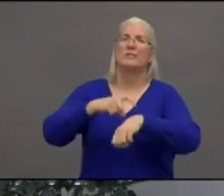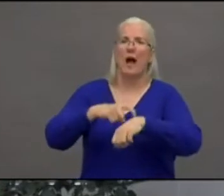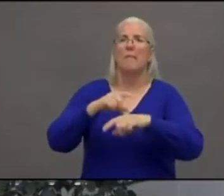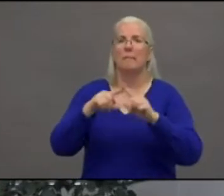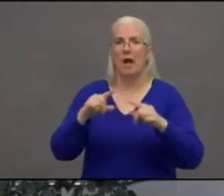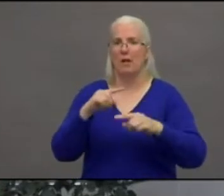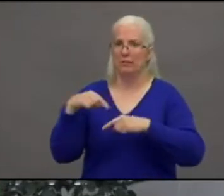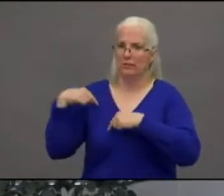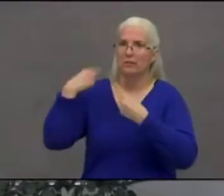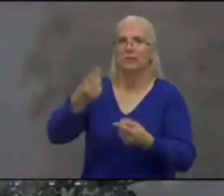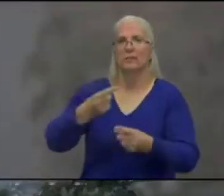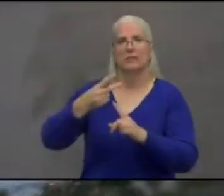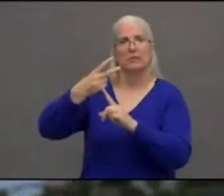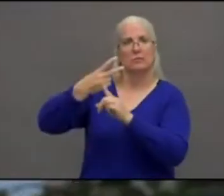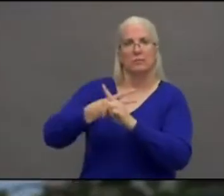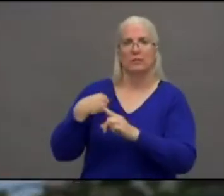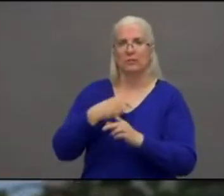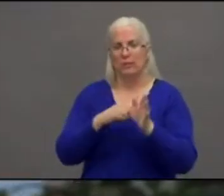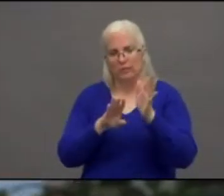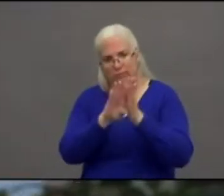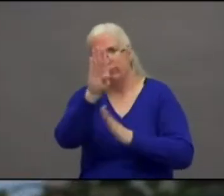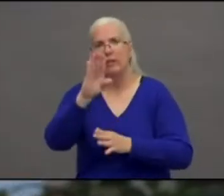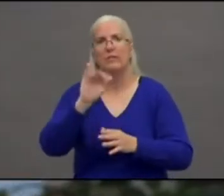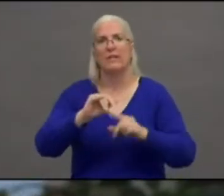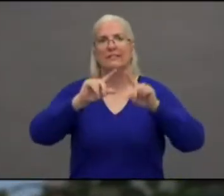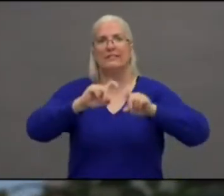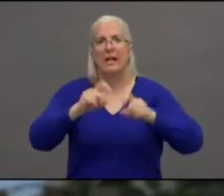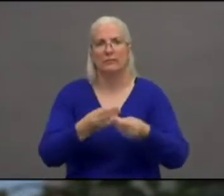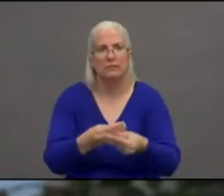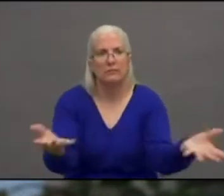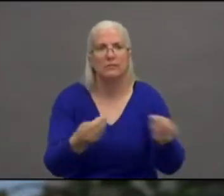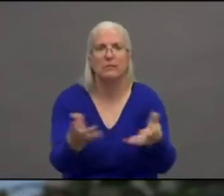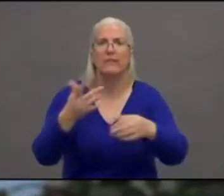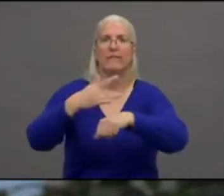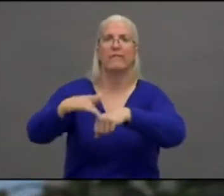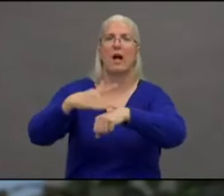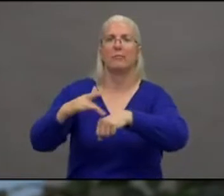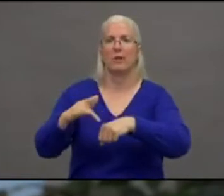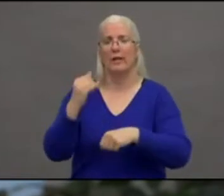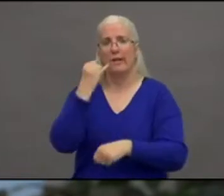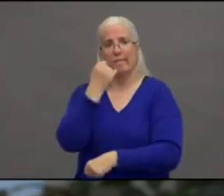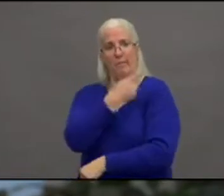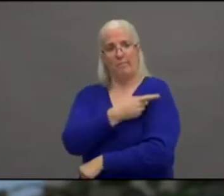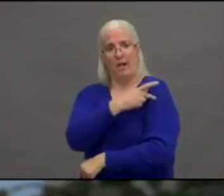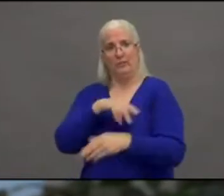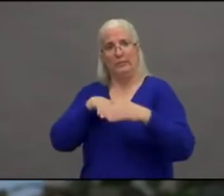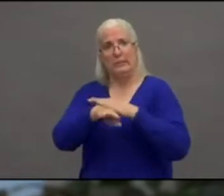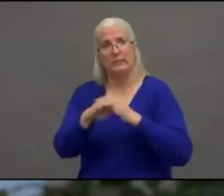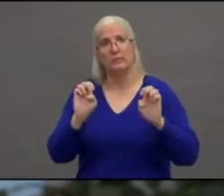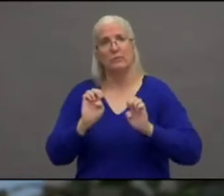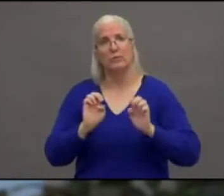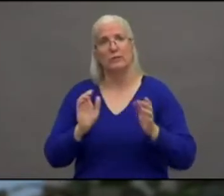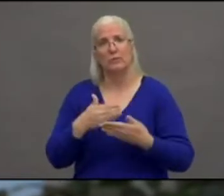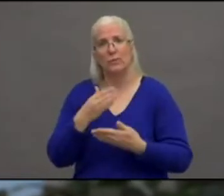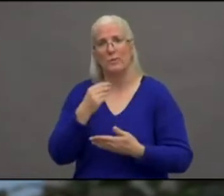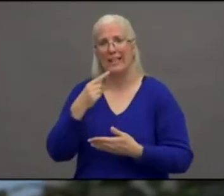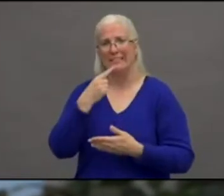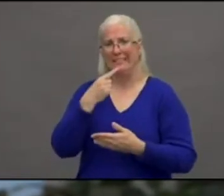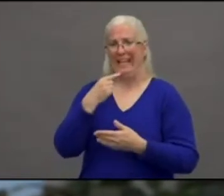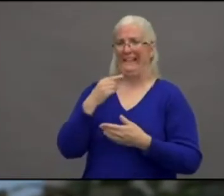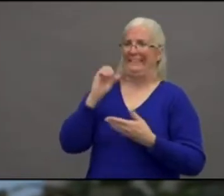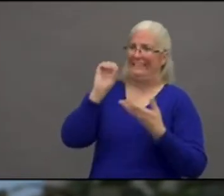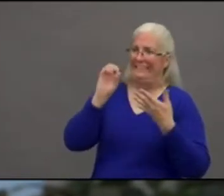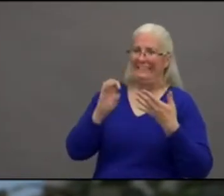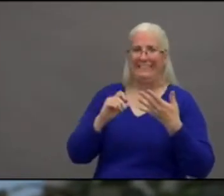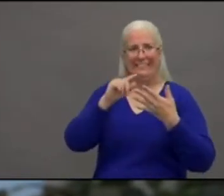ramped up exponentially. Where if a patient comes to the emergency department and has significant COVID symptoms or requires